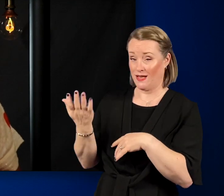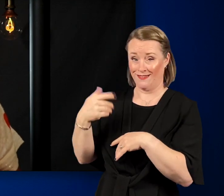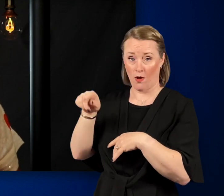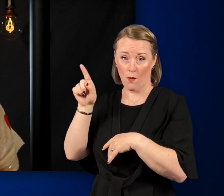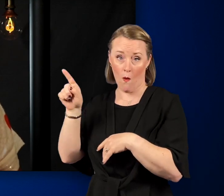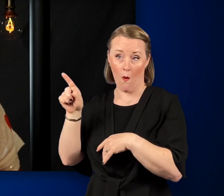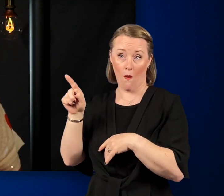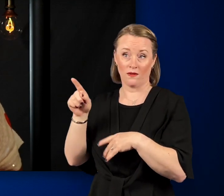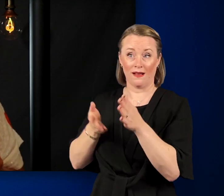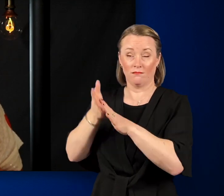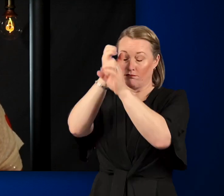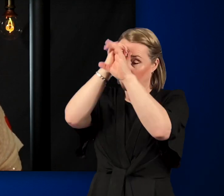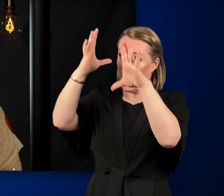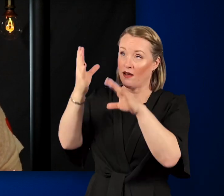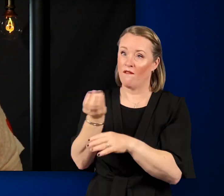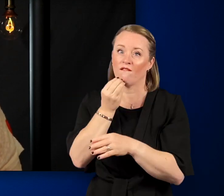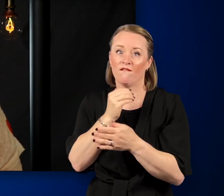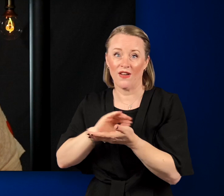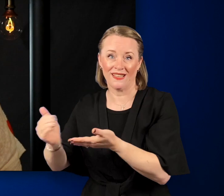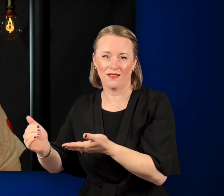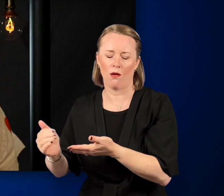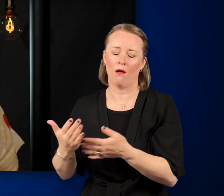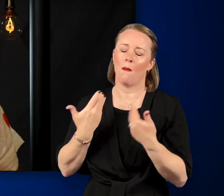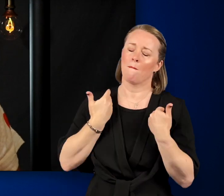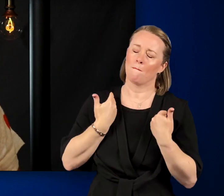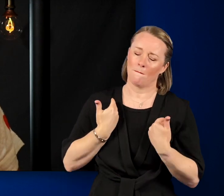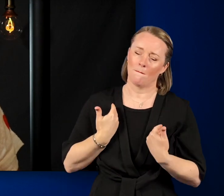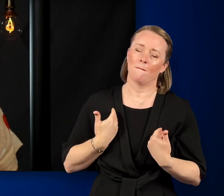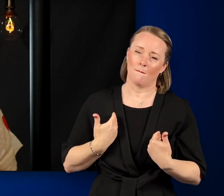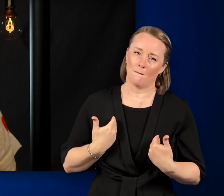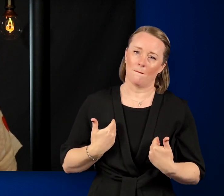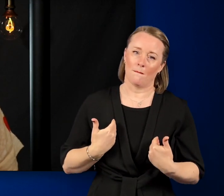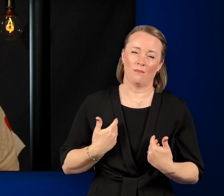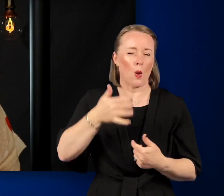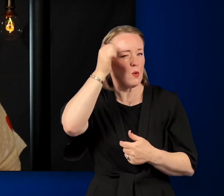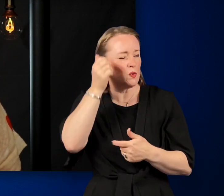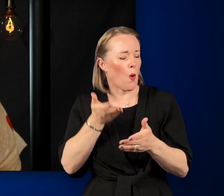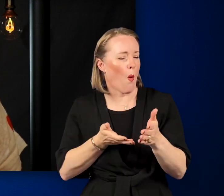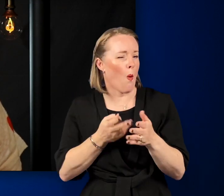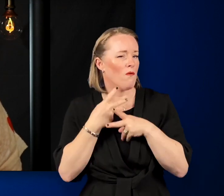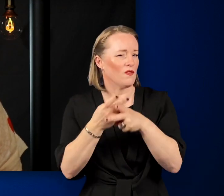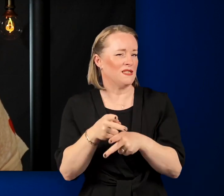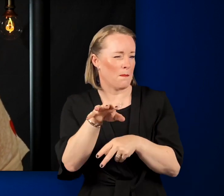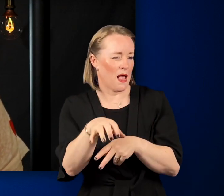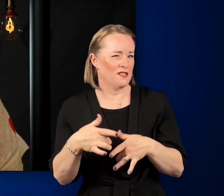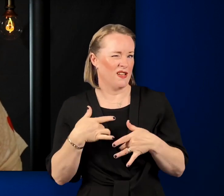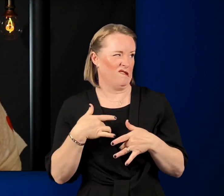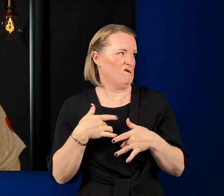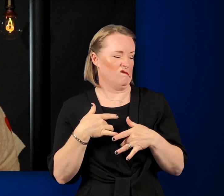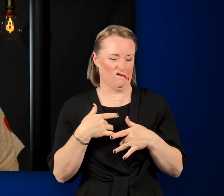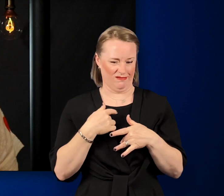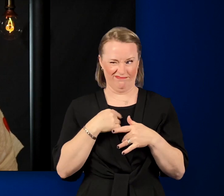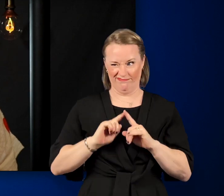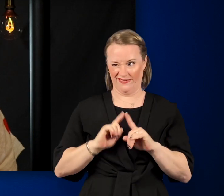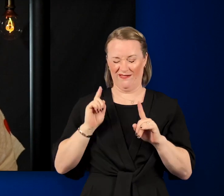given. A meal can be a deeply uncomfortable place if you don't feel you belong there and if